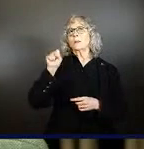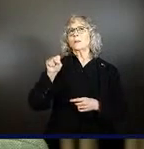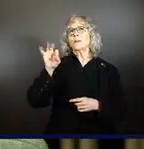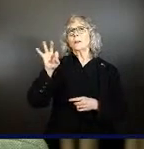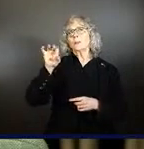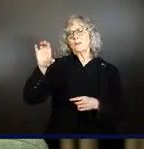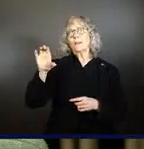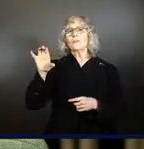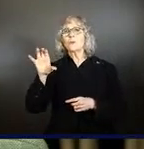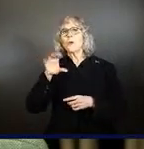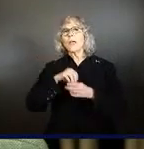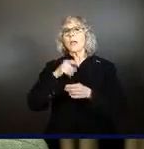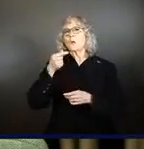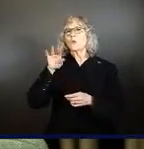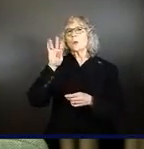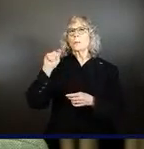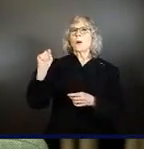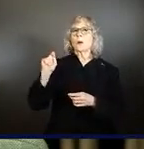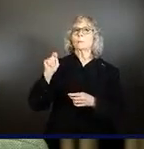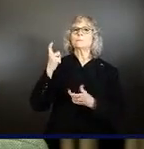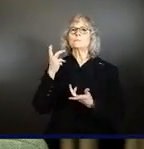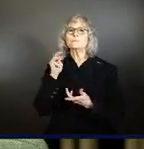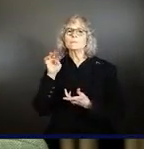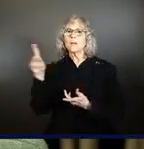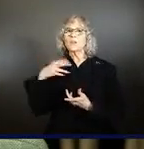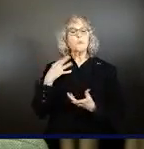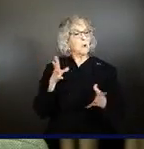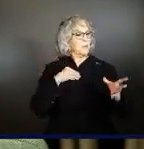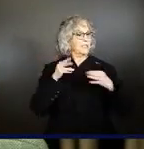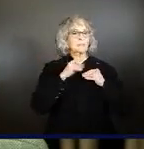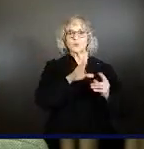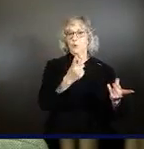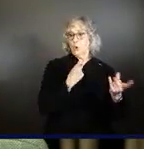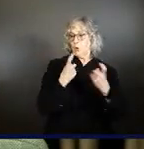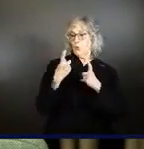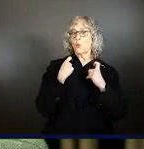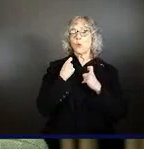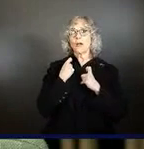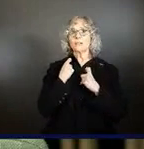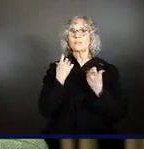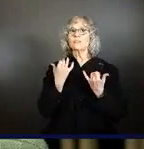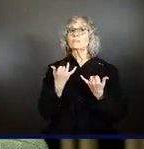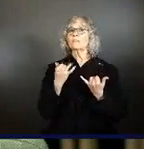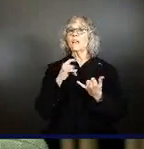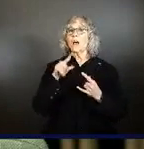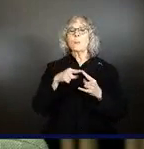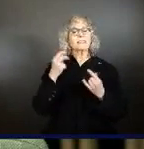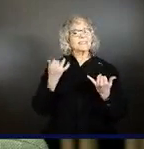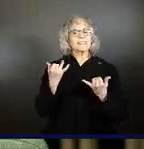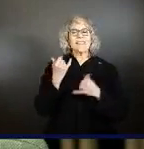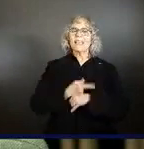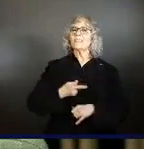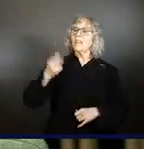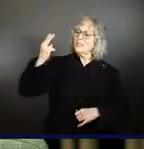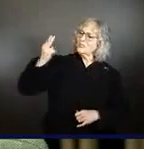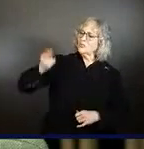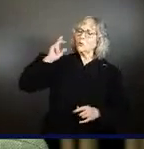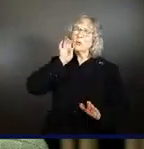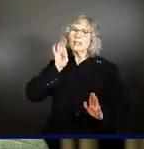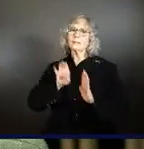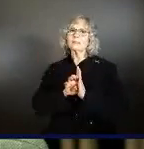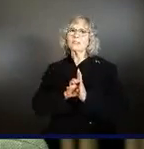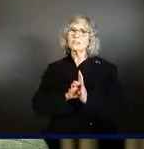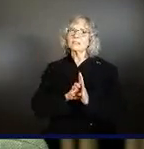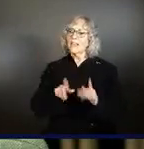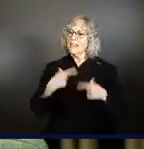questions about Webb's historic images all throughout today's show, live on air. For those of you tuning in on social media,